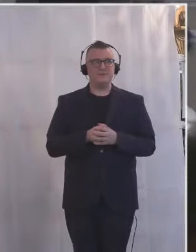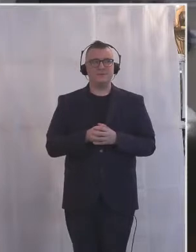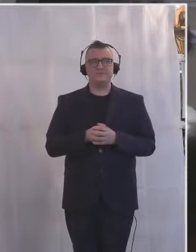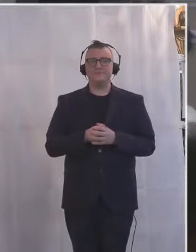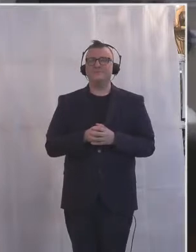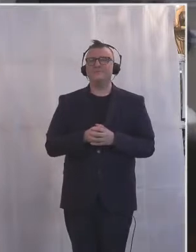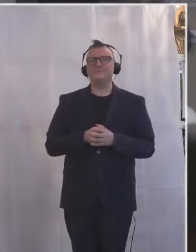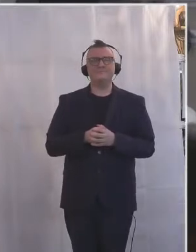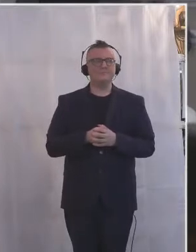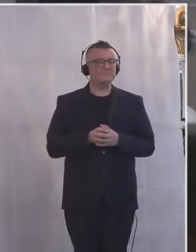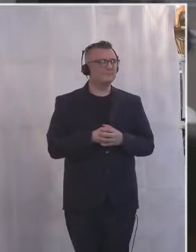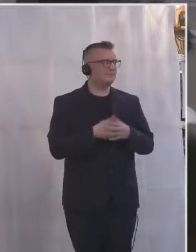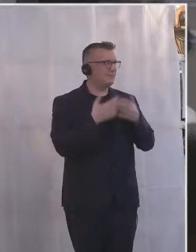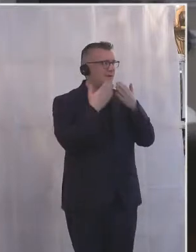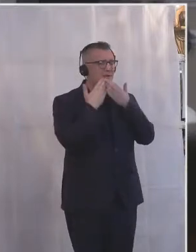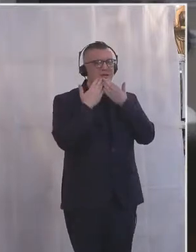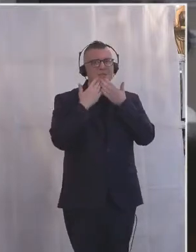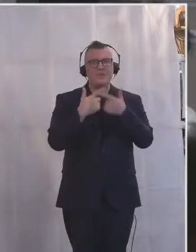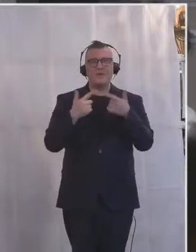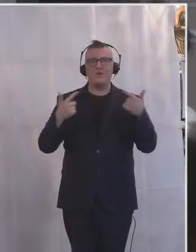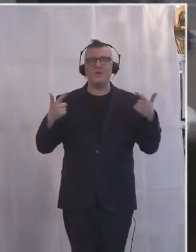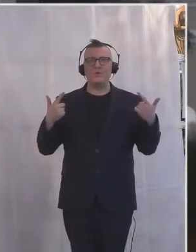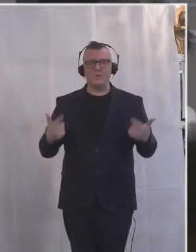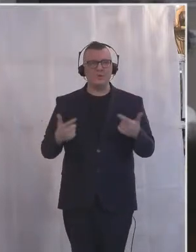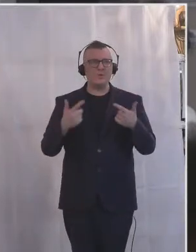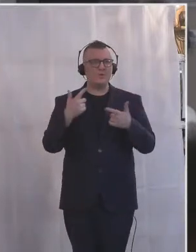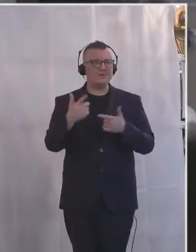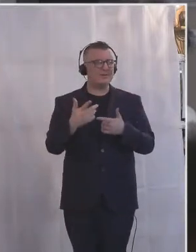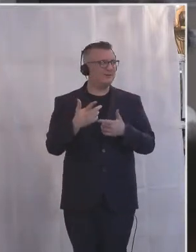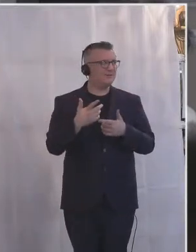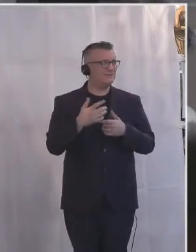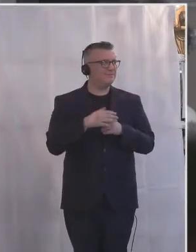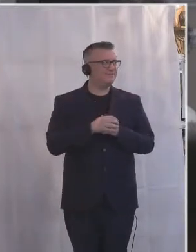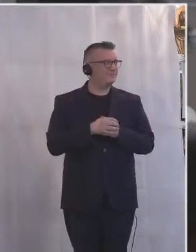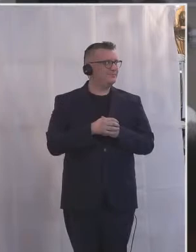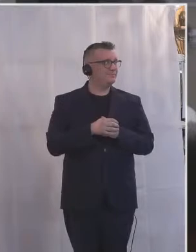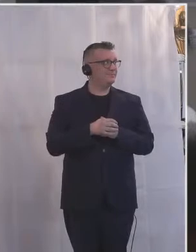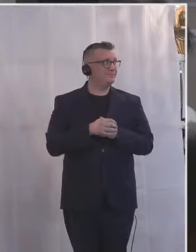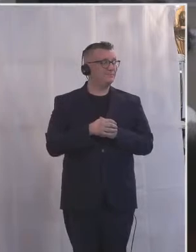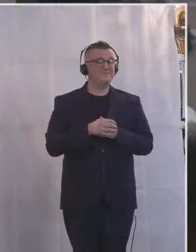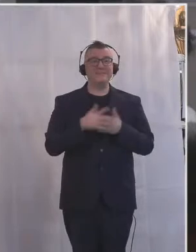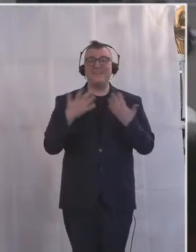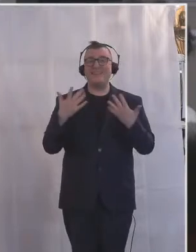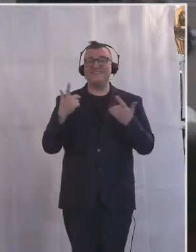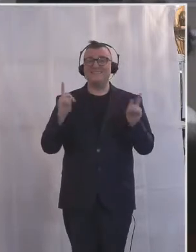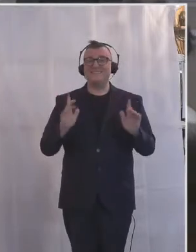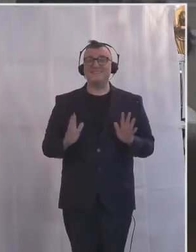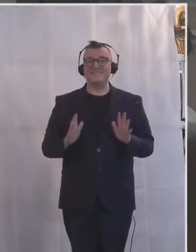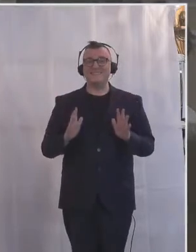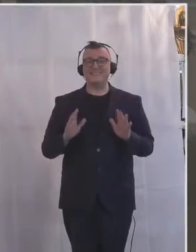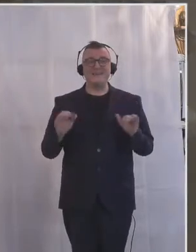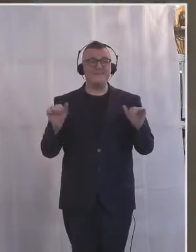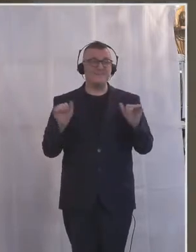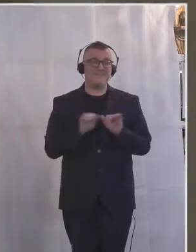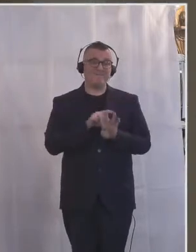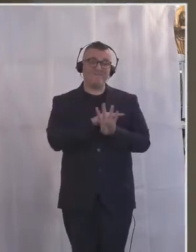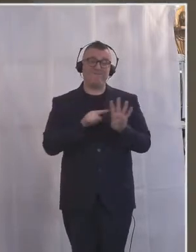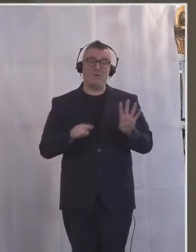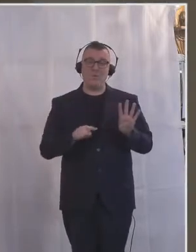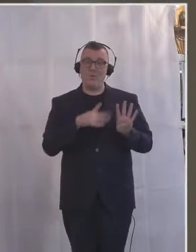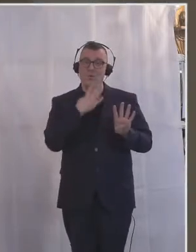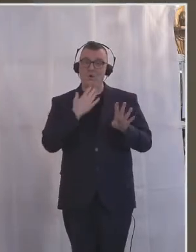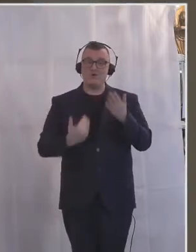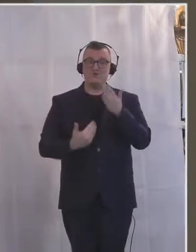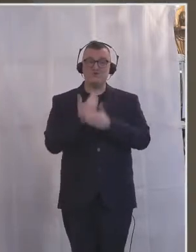Thank you so much. I don't seem to be mic'd up. Oh, yeah, no, it's come back on. So that's just 4 of our brilliant